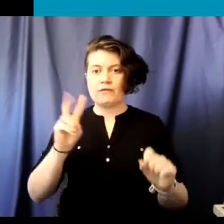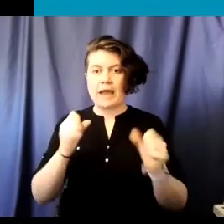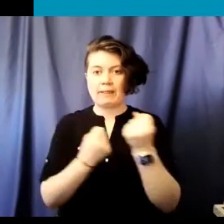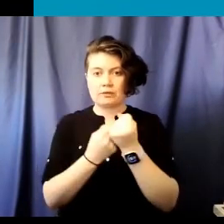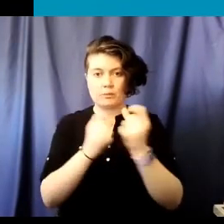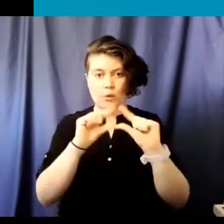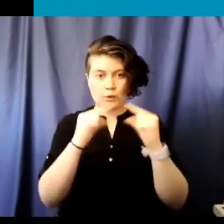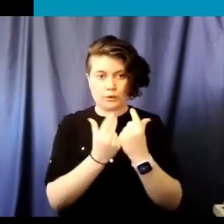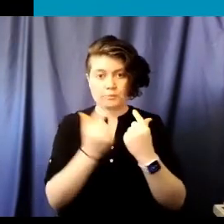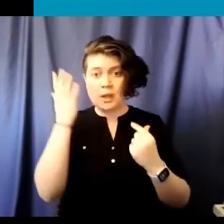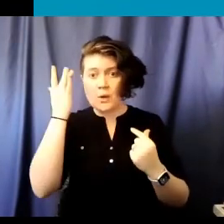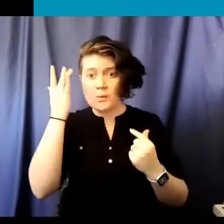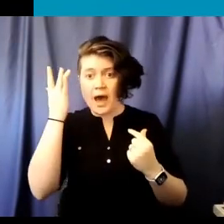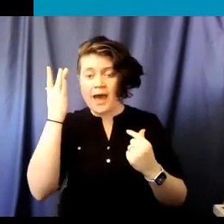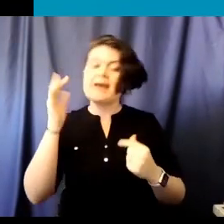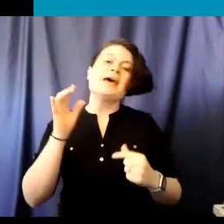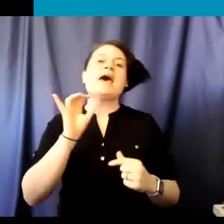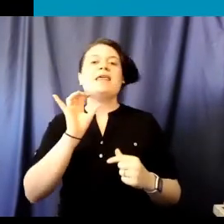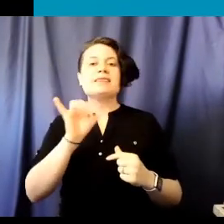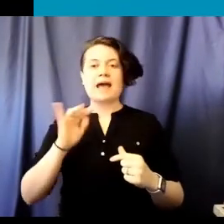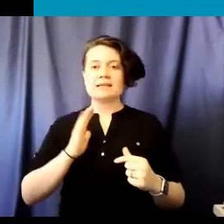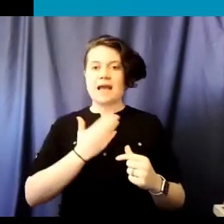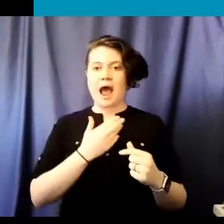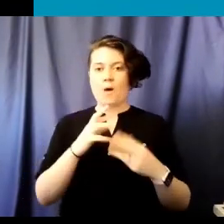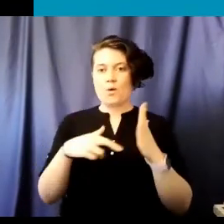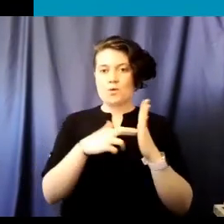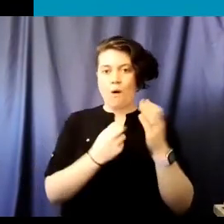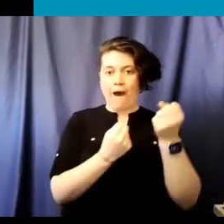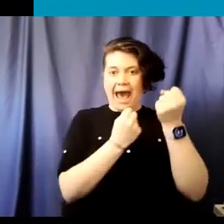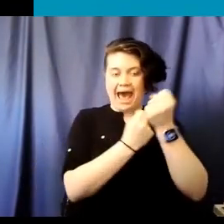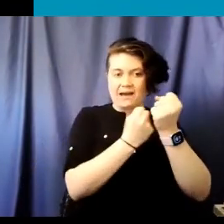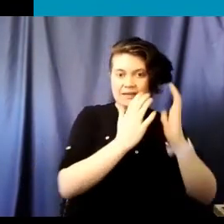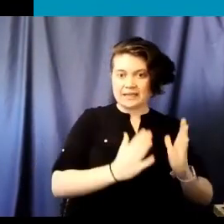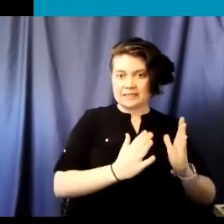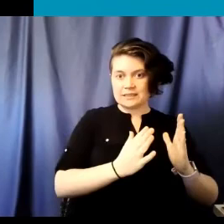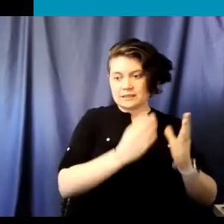extension of our role as advocates.